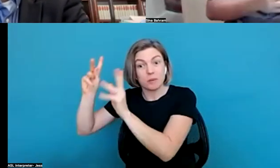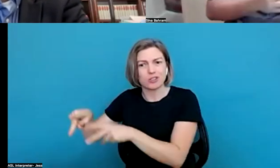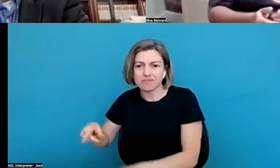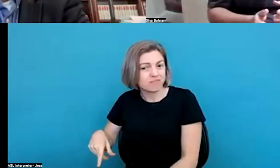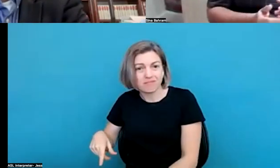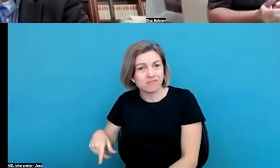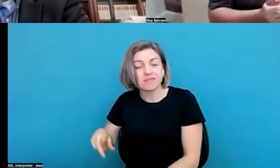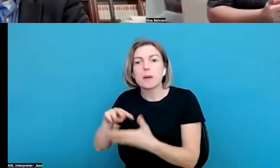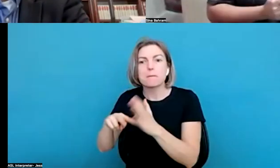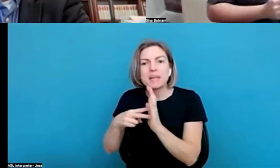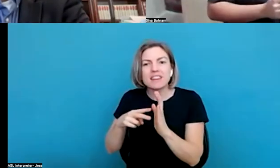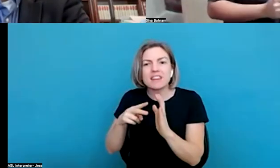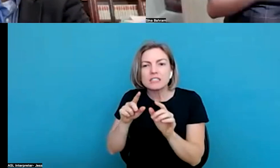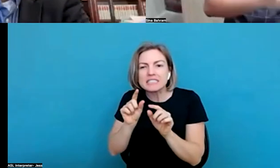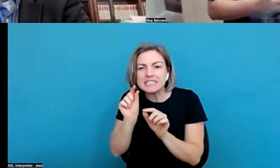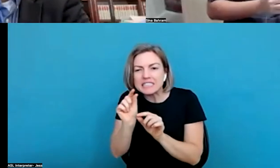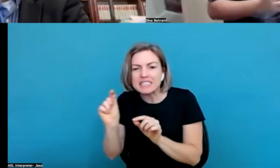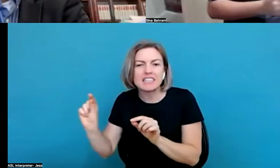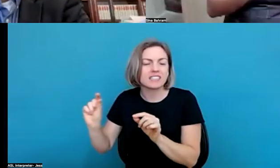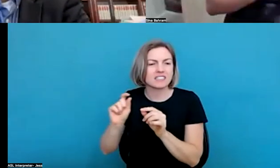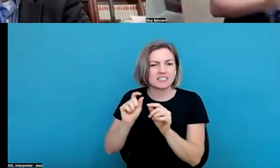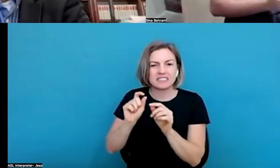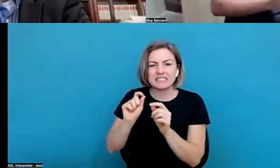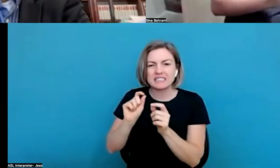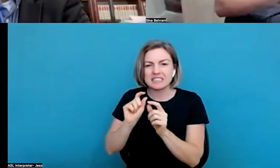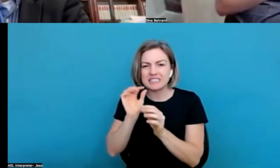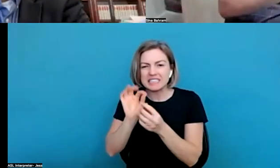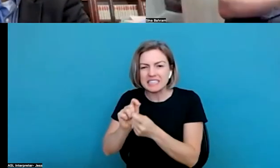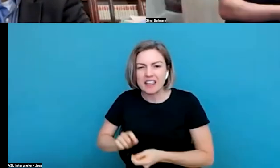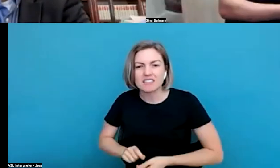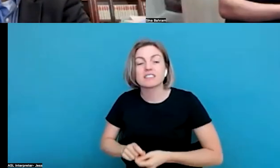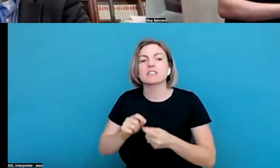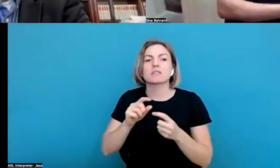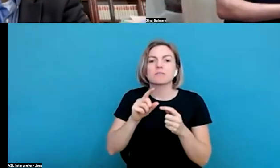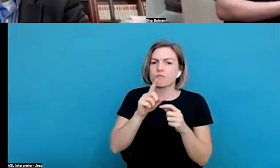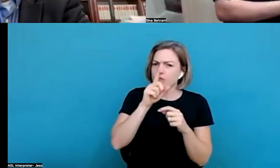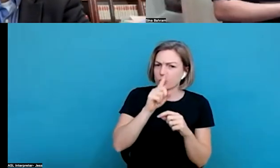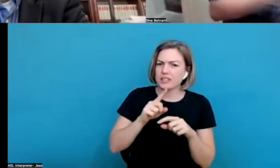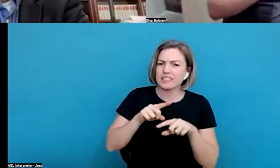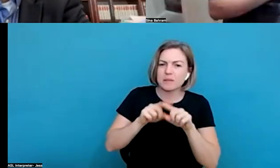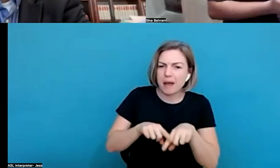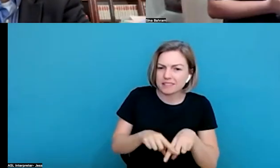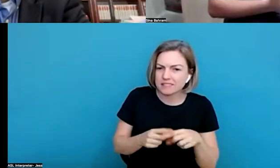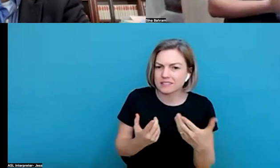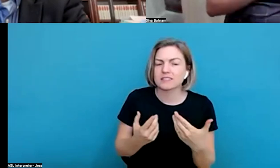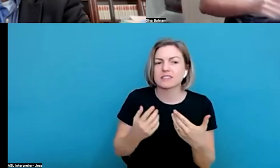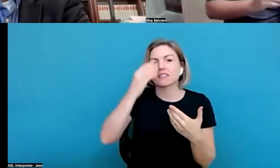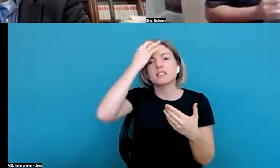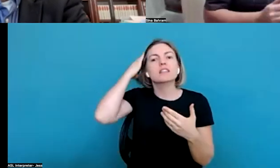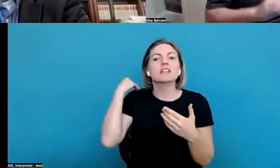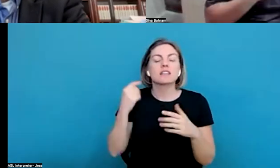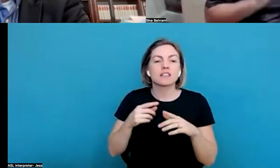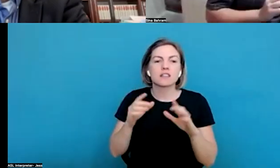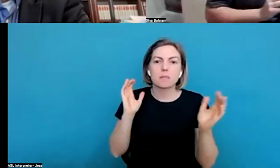nuance implied here that will be meaningful and accessible to a large number of folks, right? As opposed to those